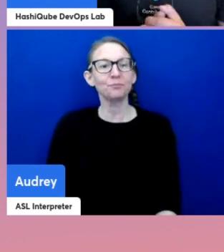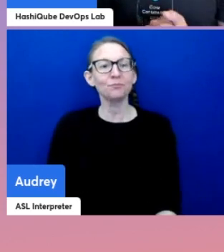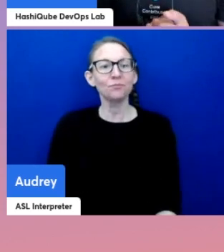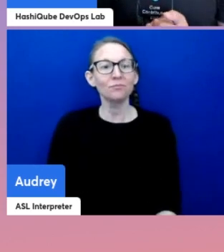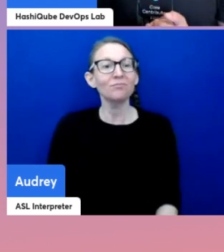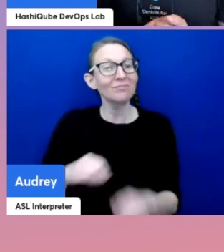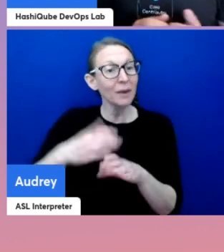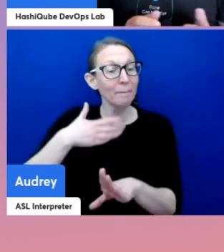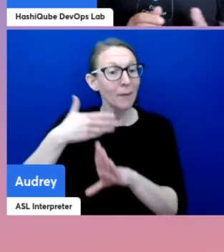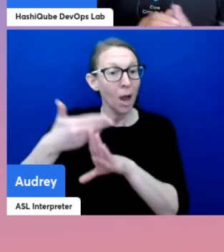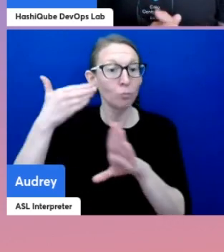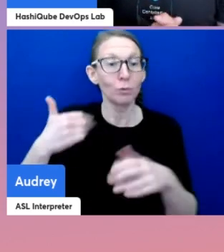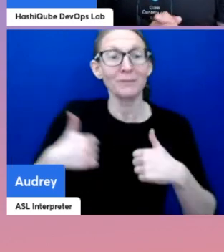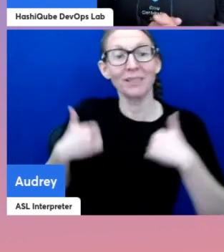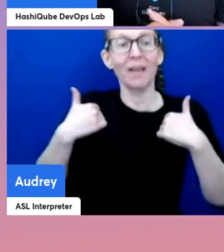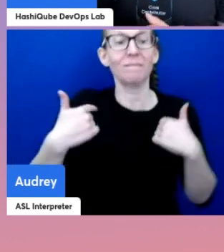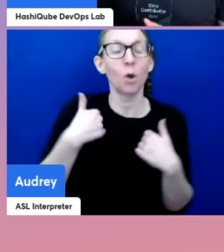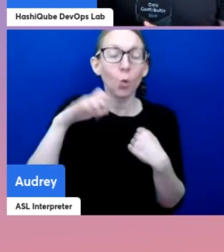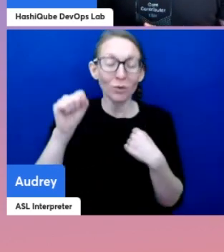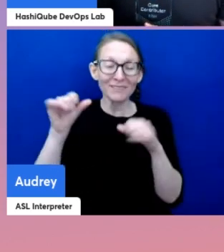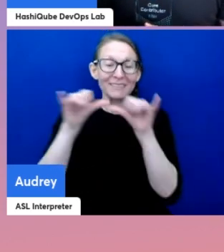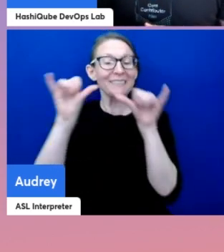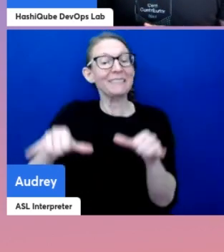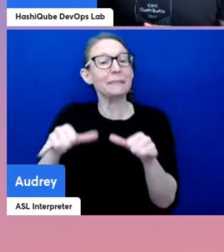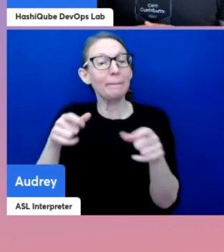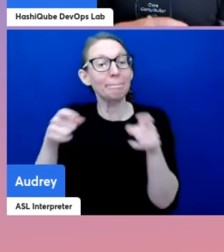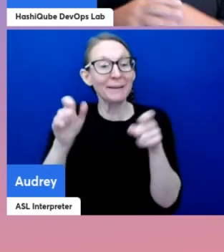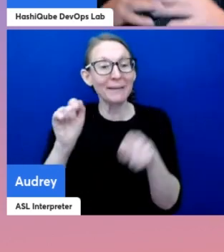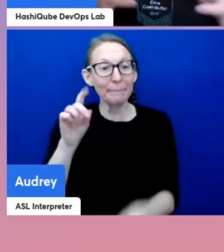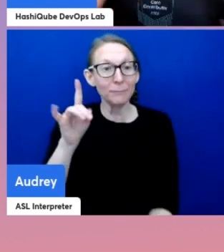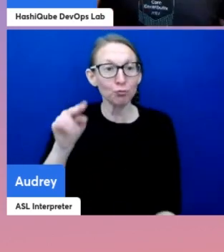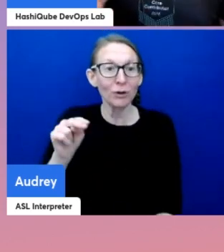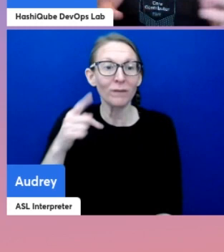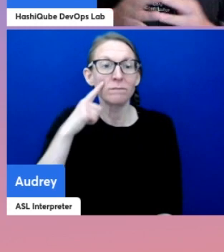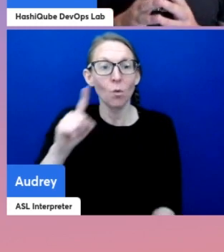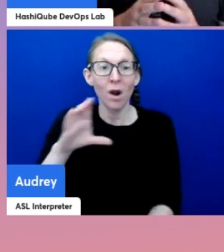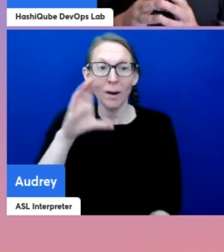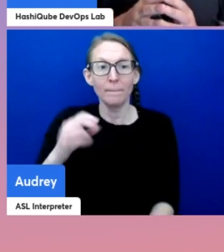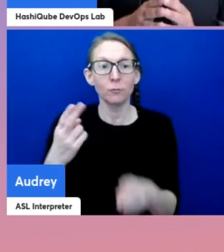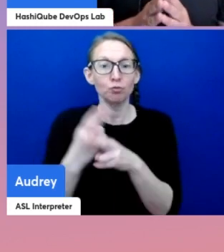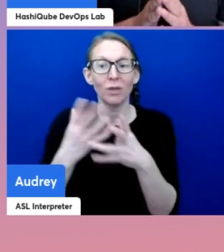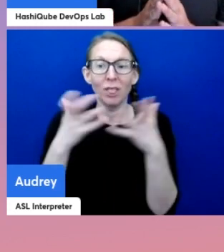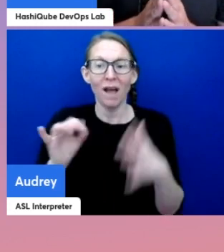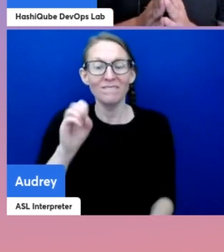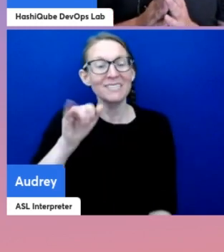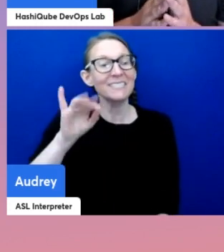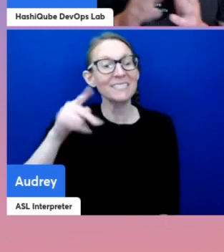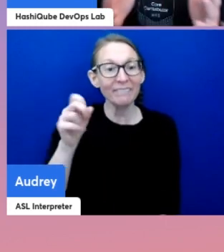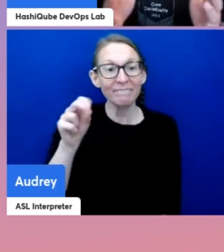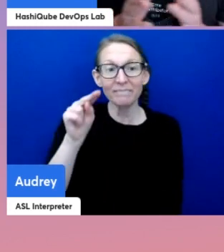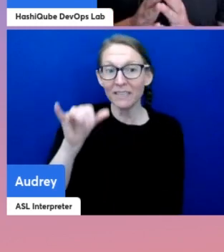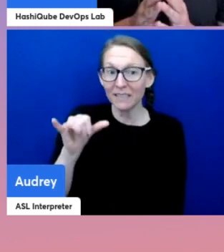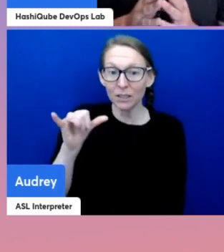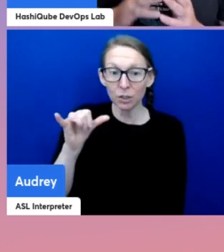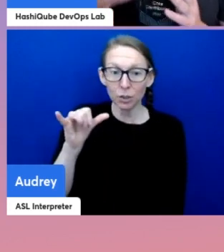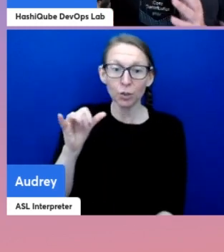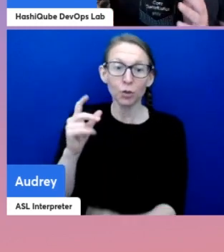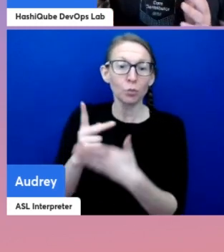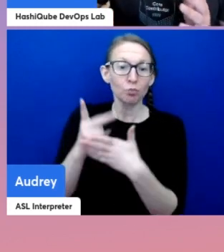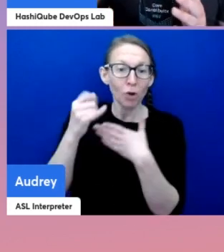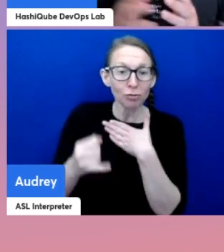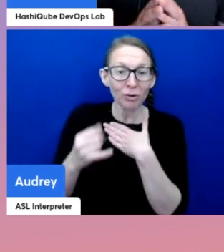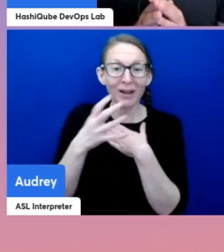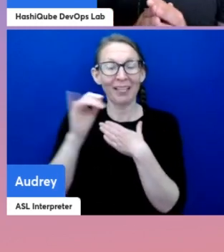previous life, I was a systems administrator for a company that used a lot of Symfony projects, and the dependencies is a